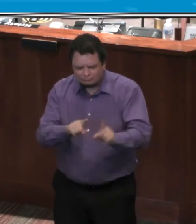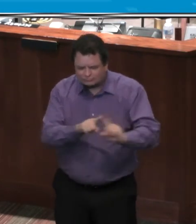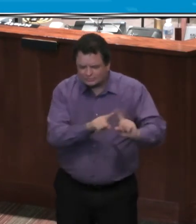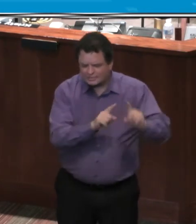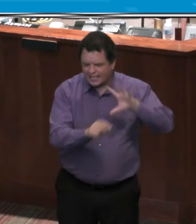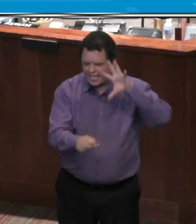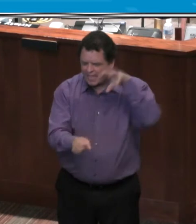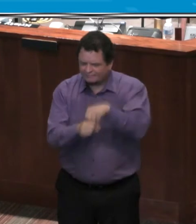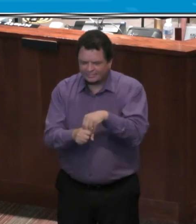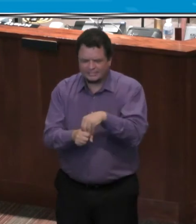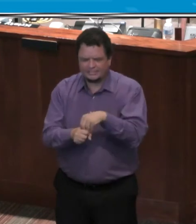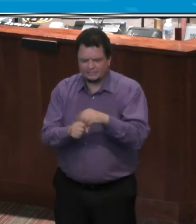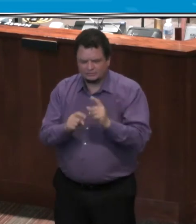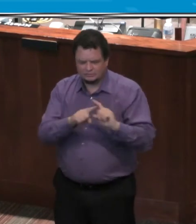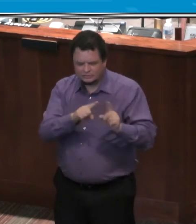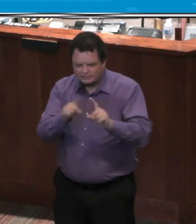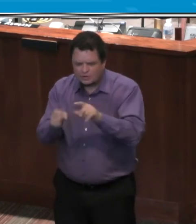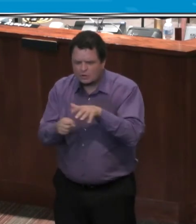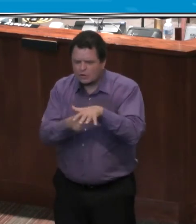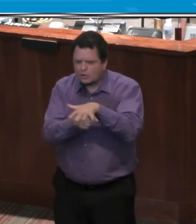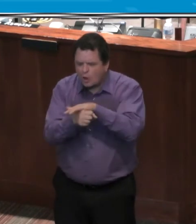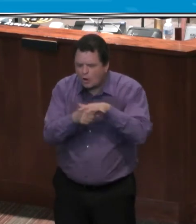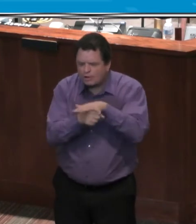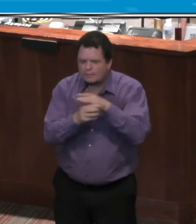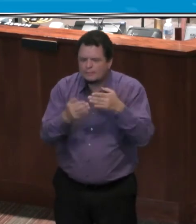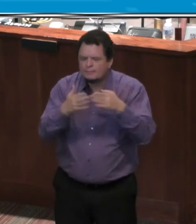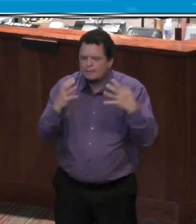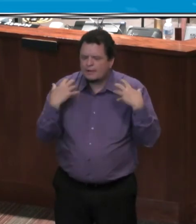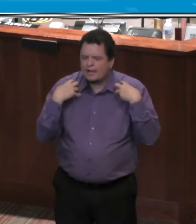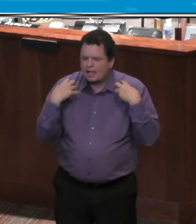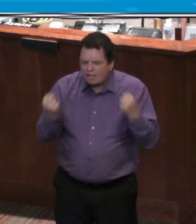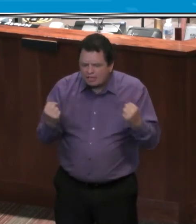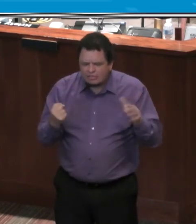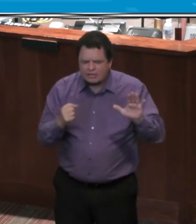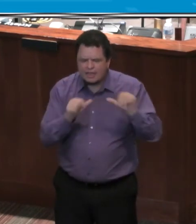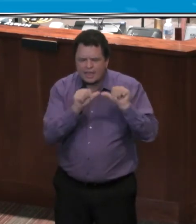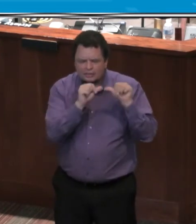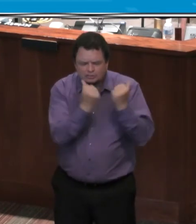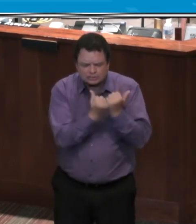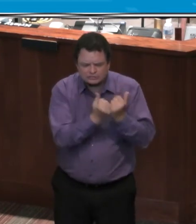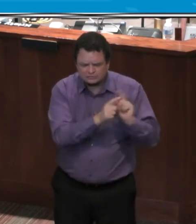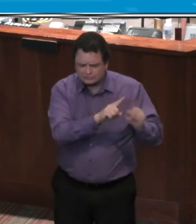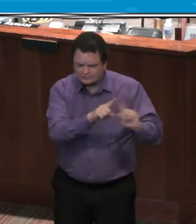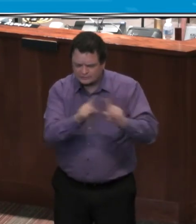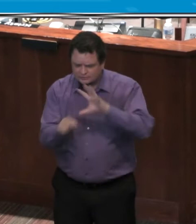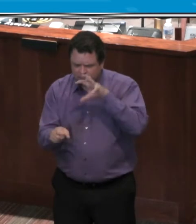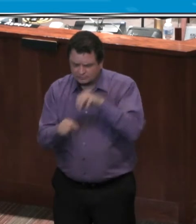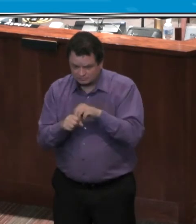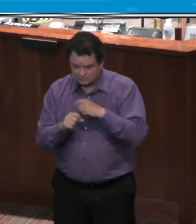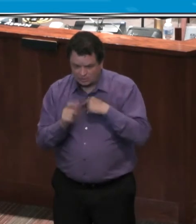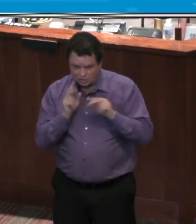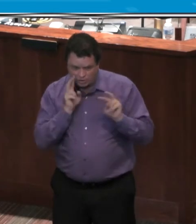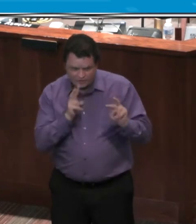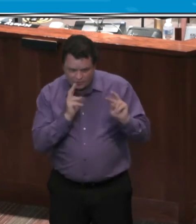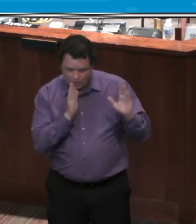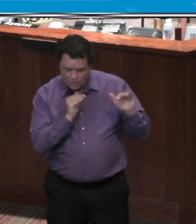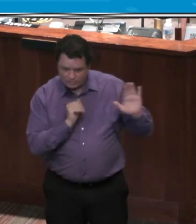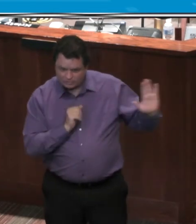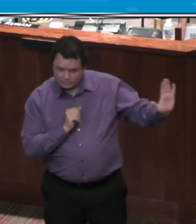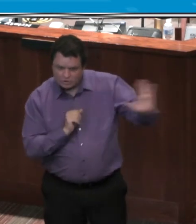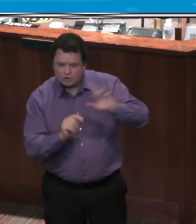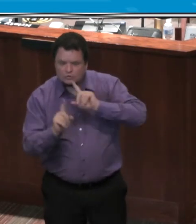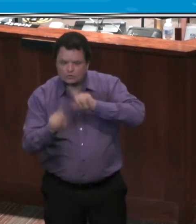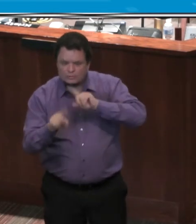agency. And I look forward to the outcome of that. A lot of work goes into that with all team